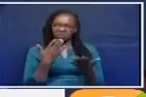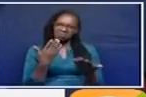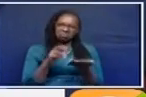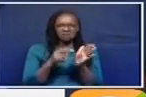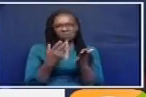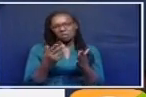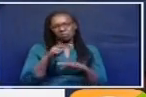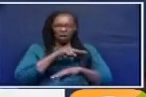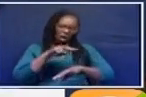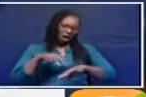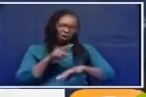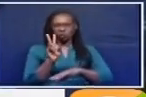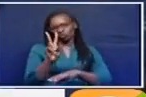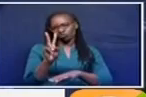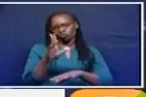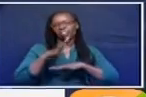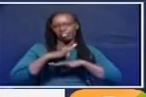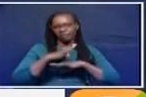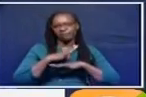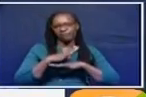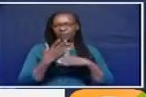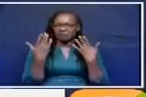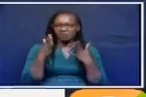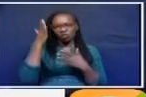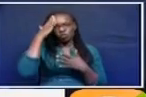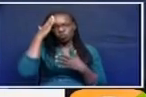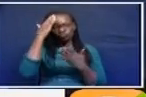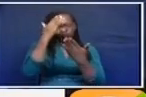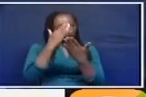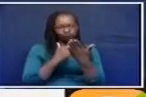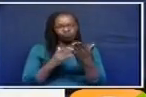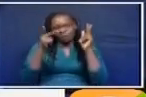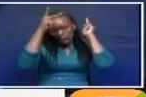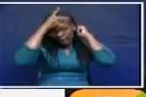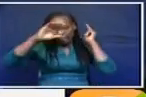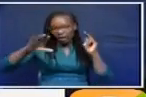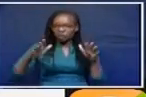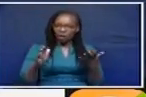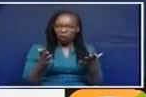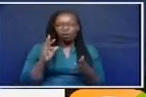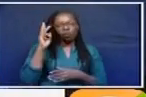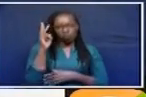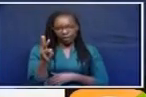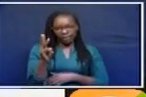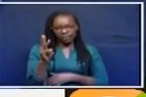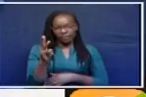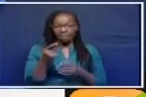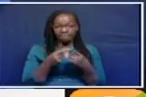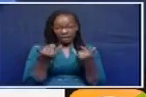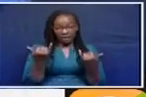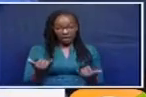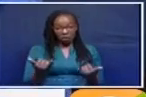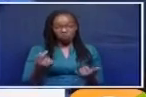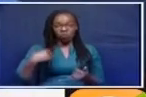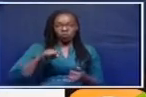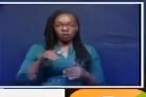when we'll have a final say on how the structure here in Kakamega County will be looking like. But for now, we